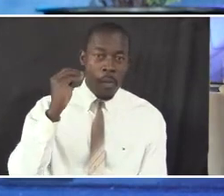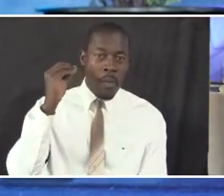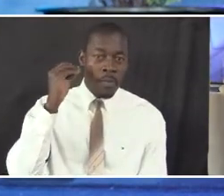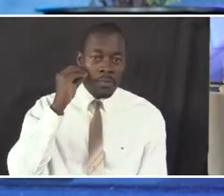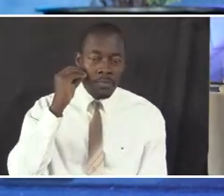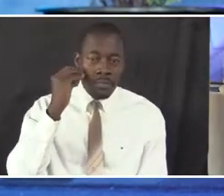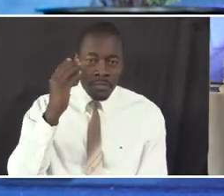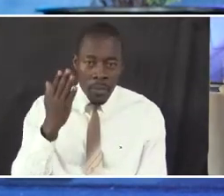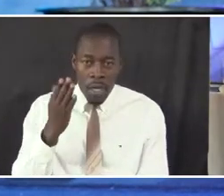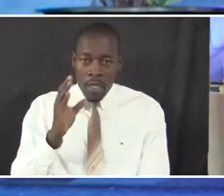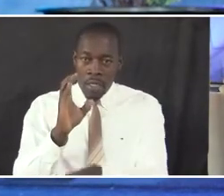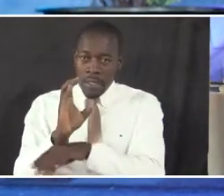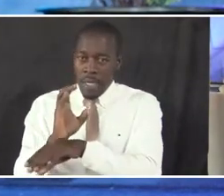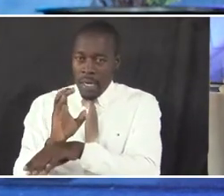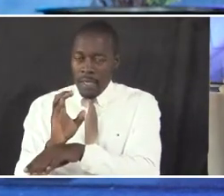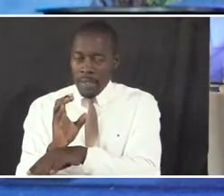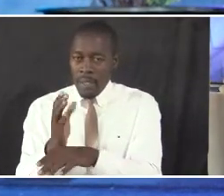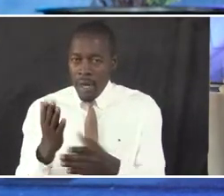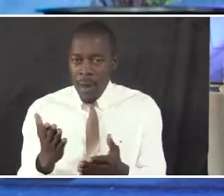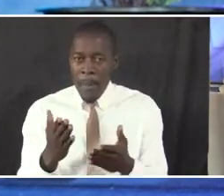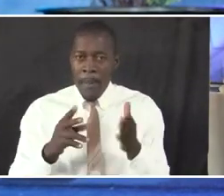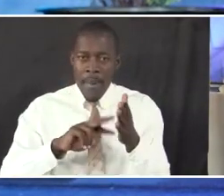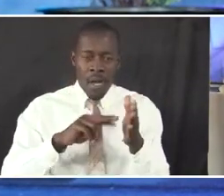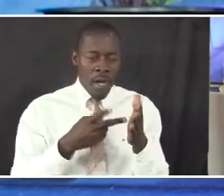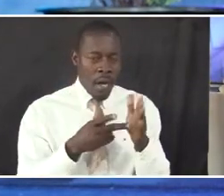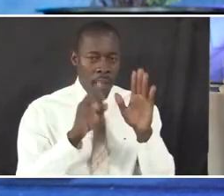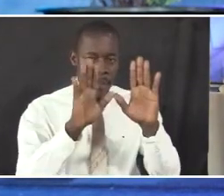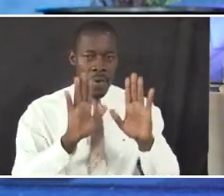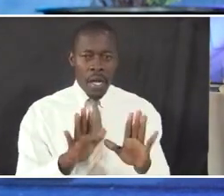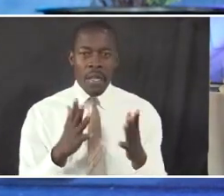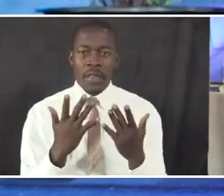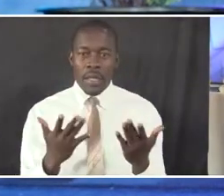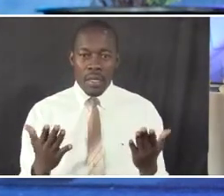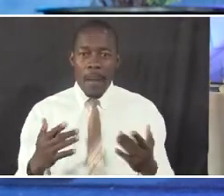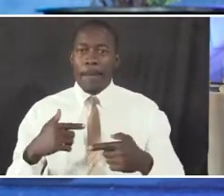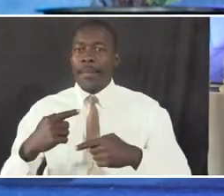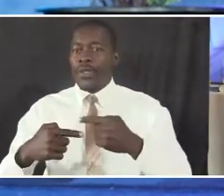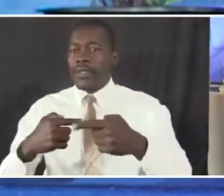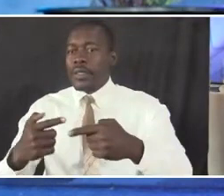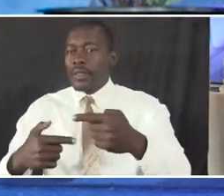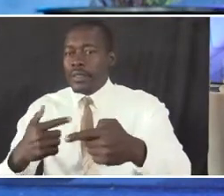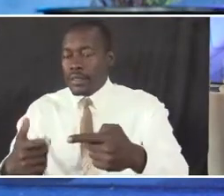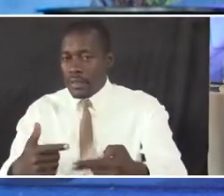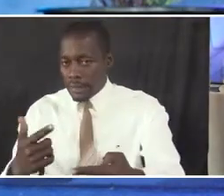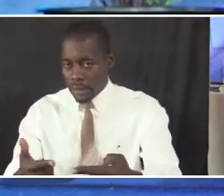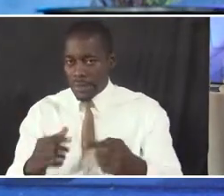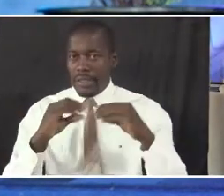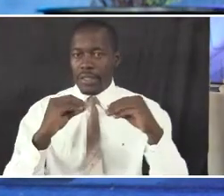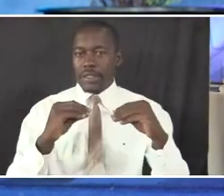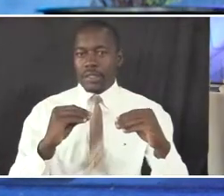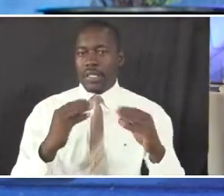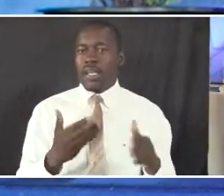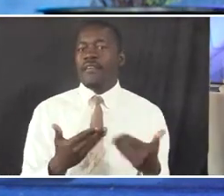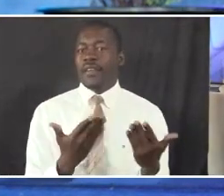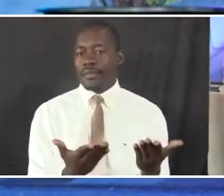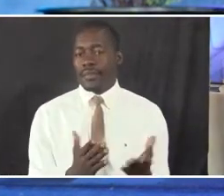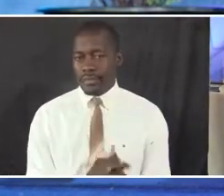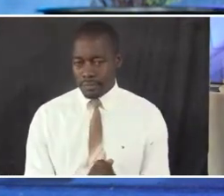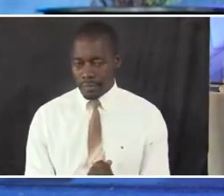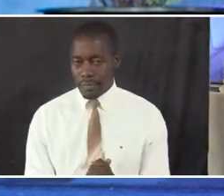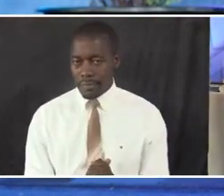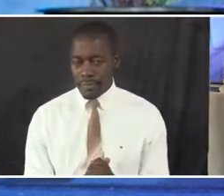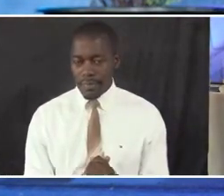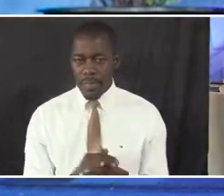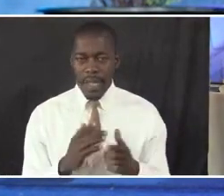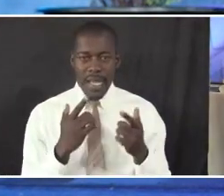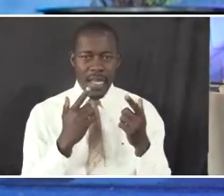be given at church. So the basic thing there is systematic instruction that is being given. Now, instruction